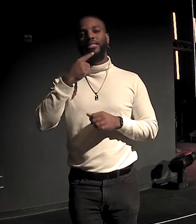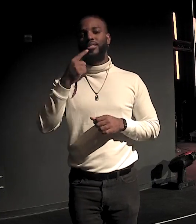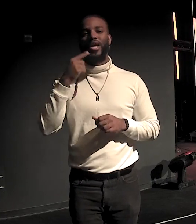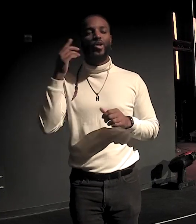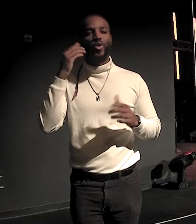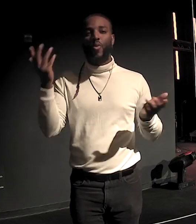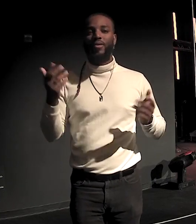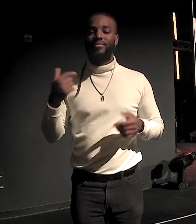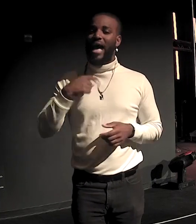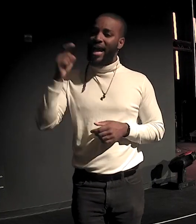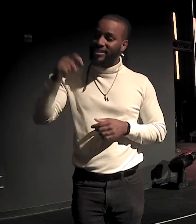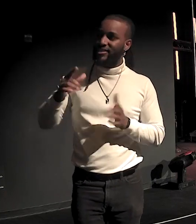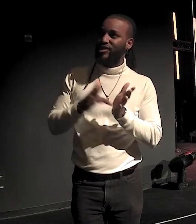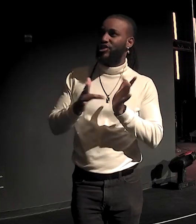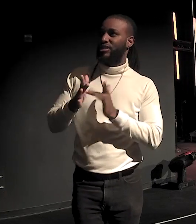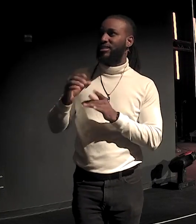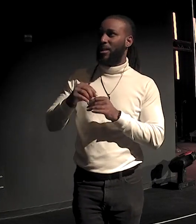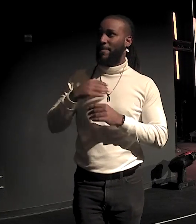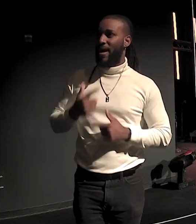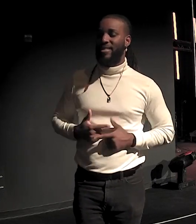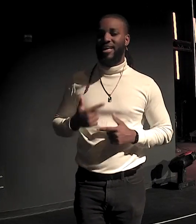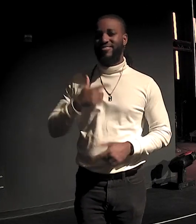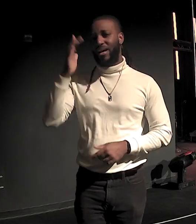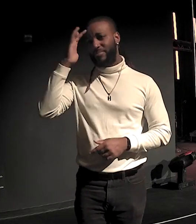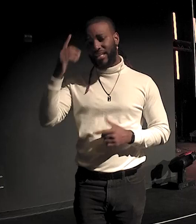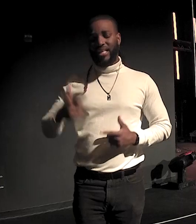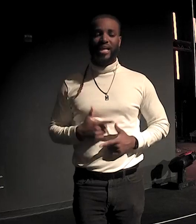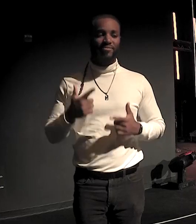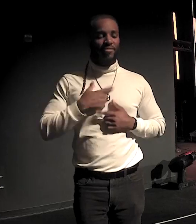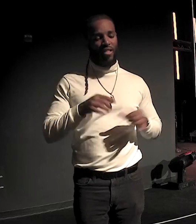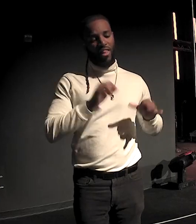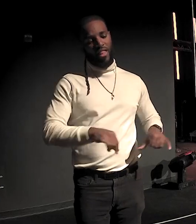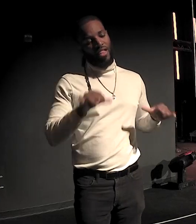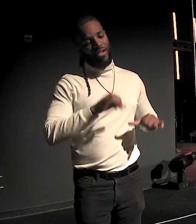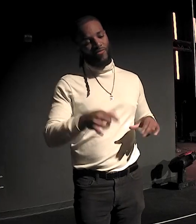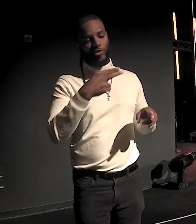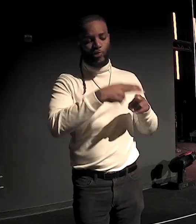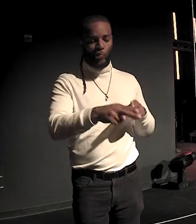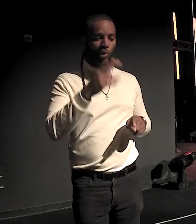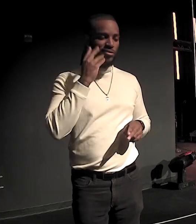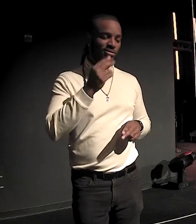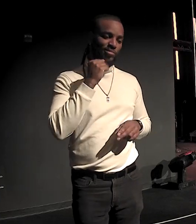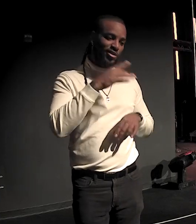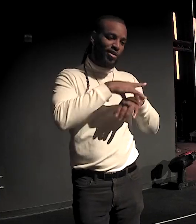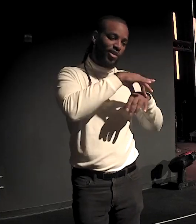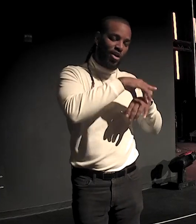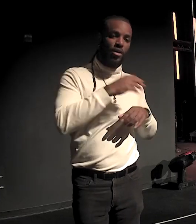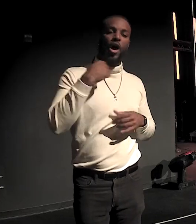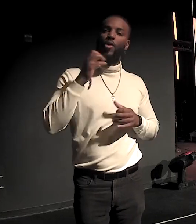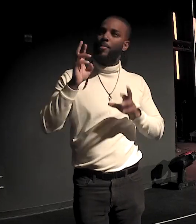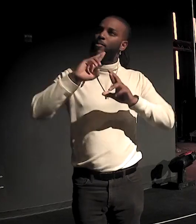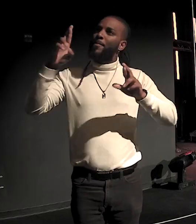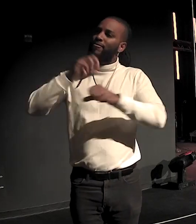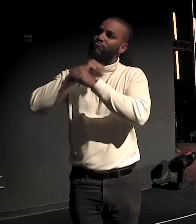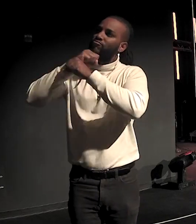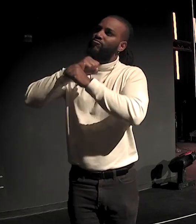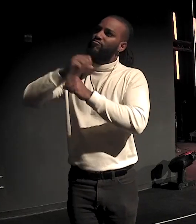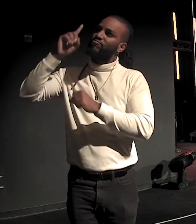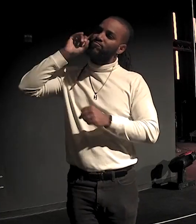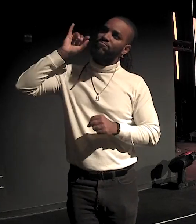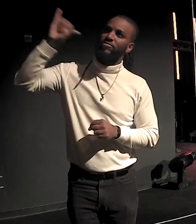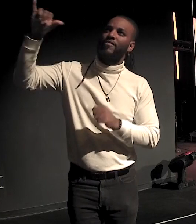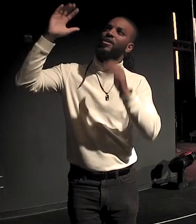what? I need Jesus in my life. I'm tired of living for this short little experience. I want to be prepared with security for eternity to